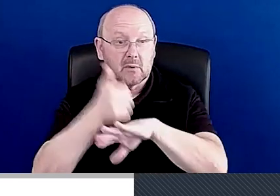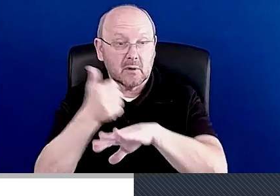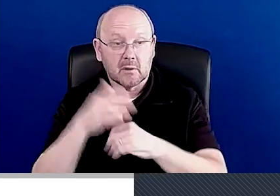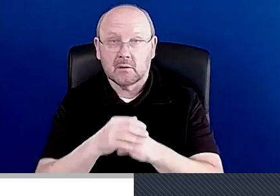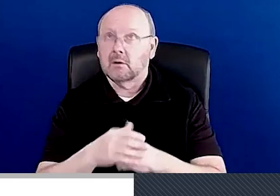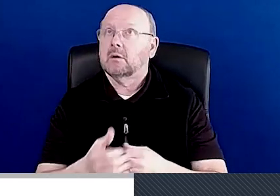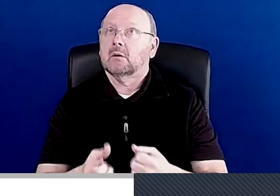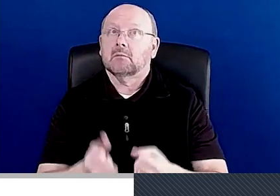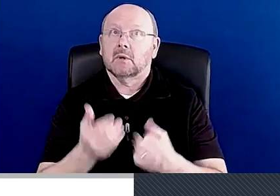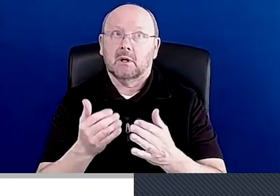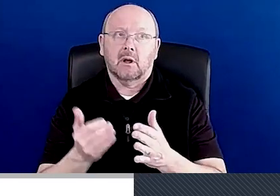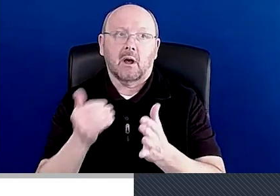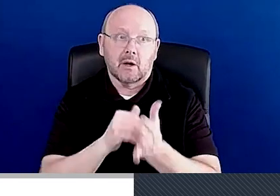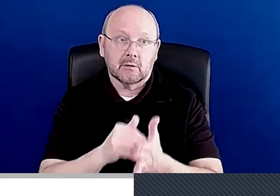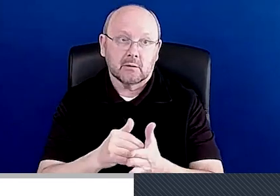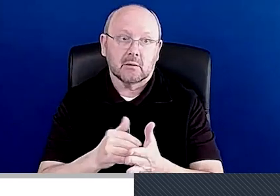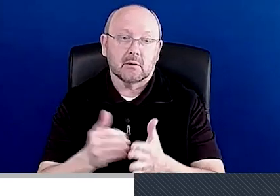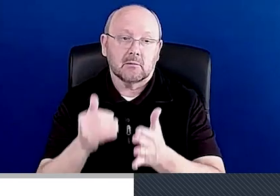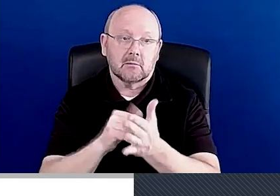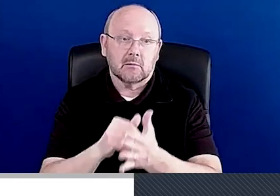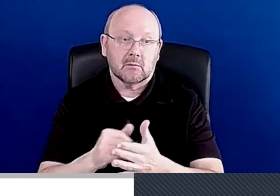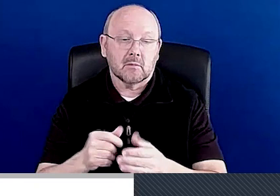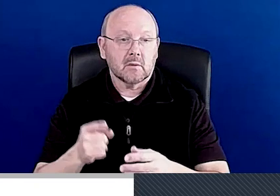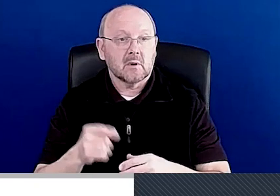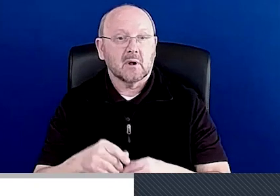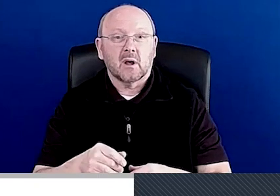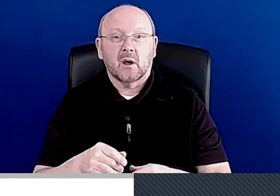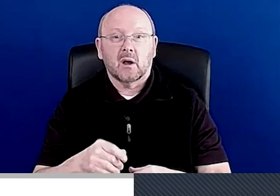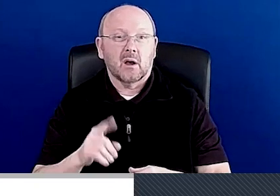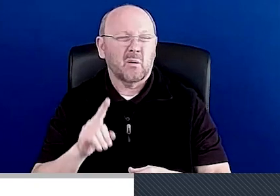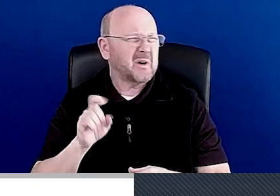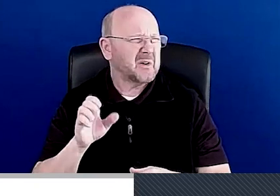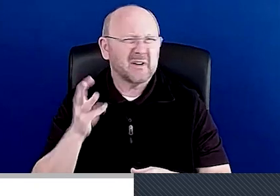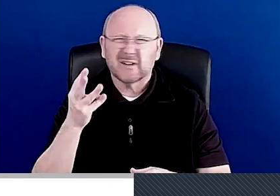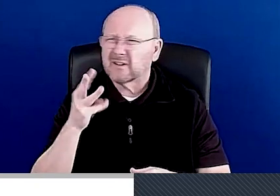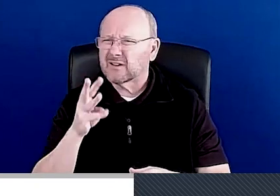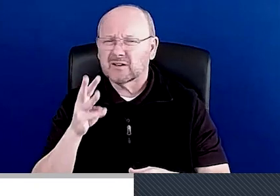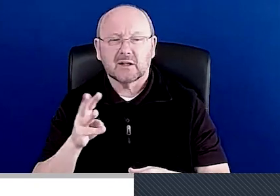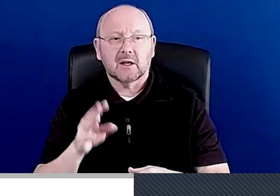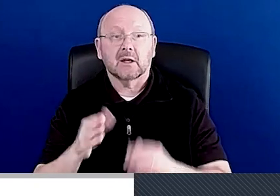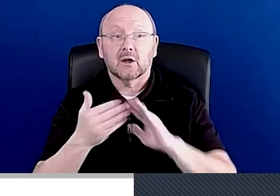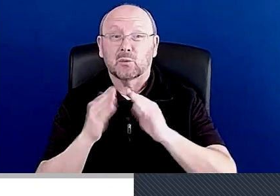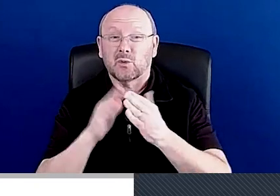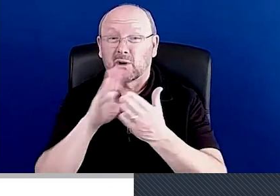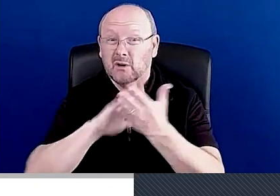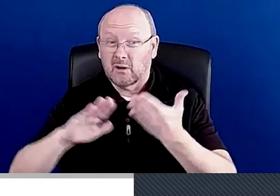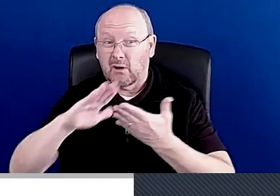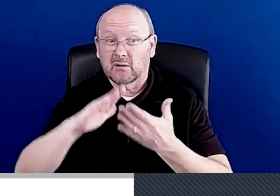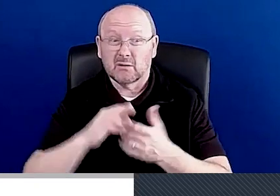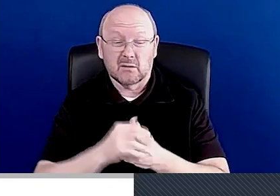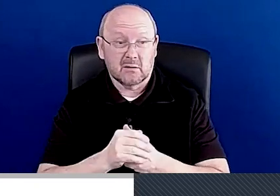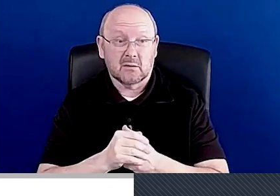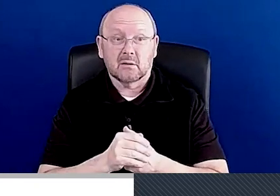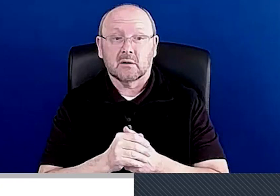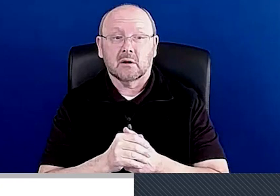and hundreds of adult schools and community colleges, as we know, 116 community colleges now. And it is a way for